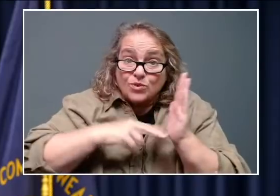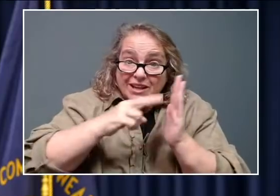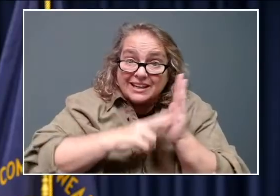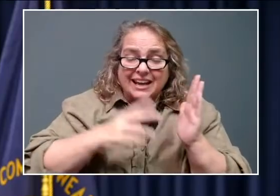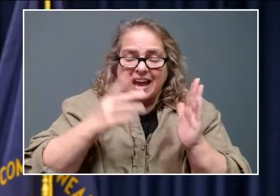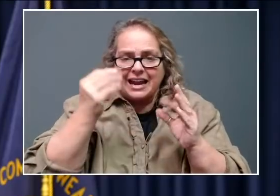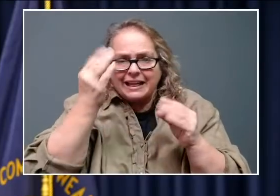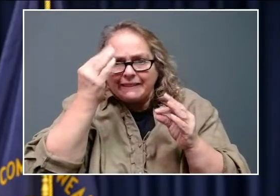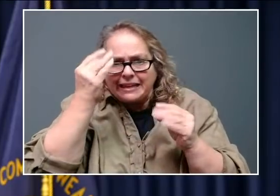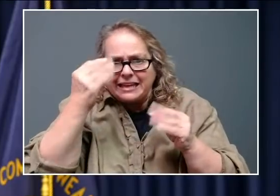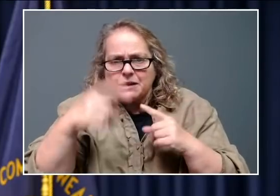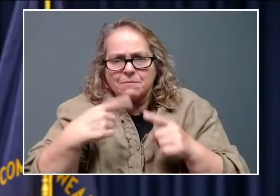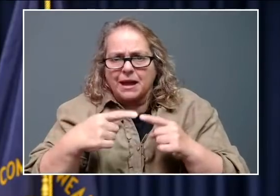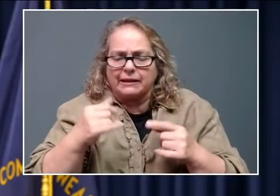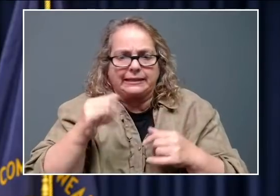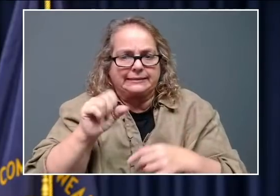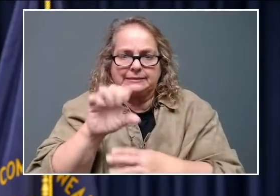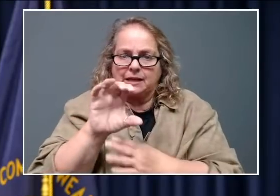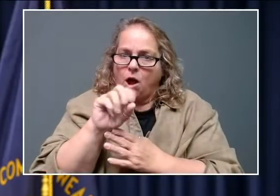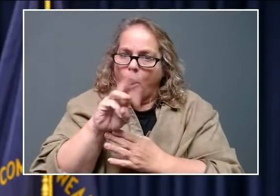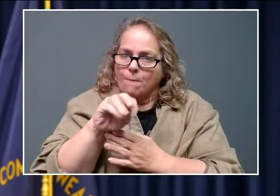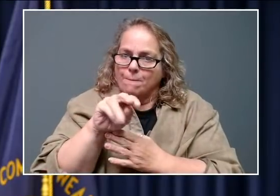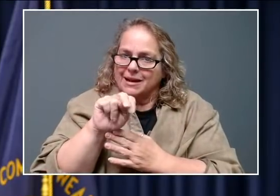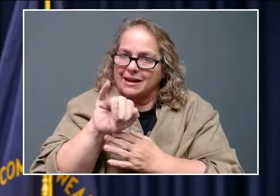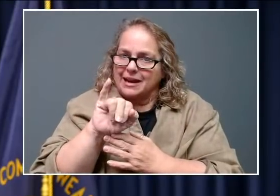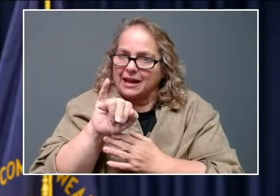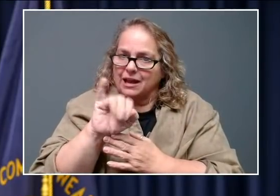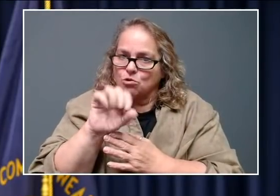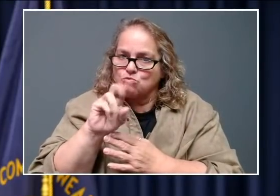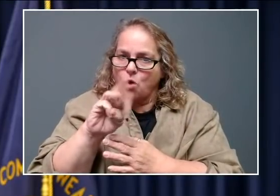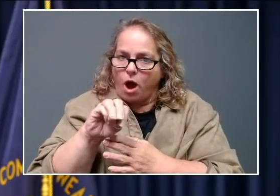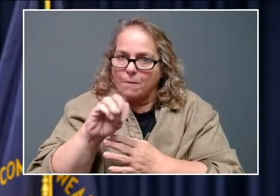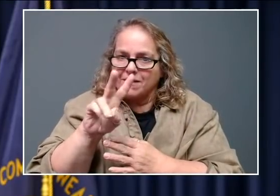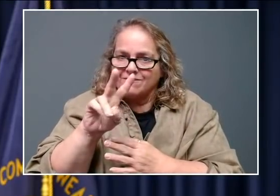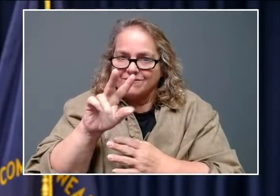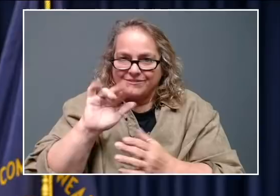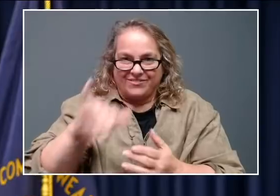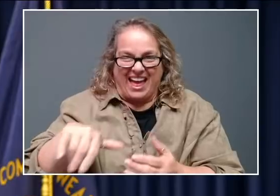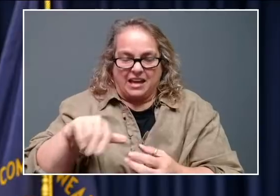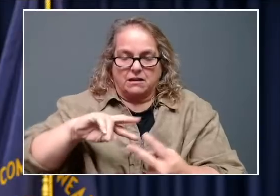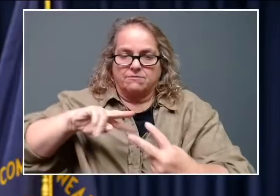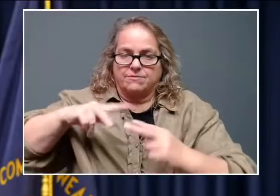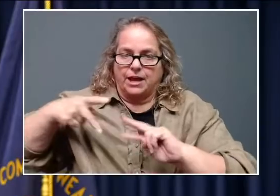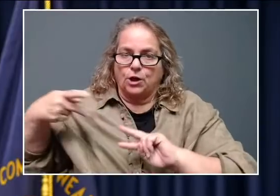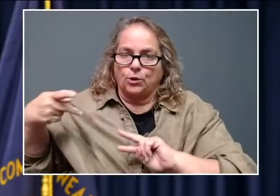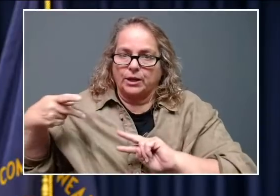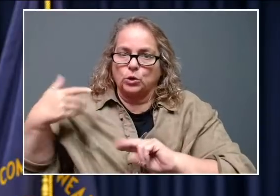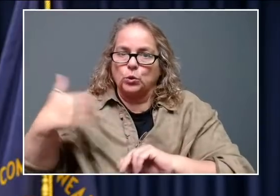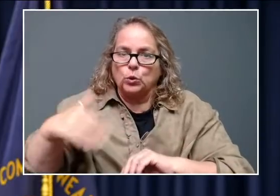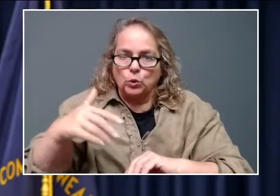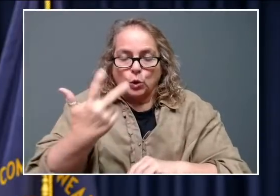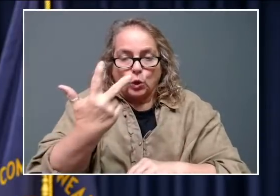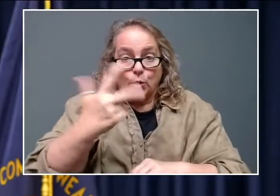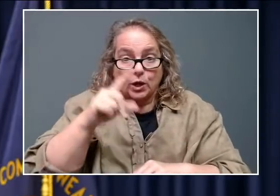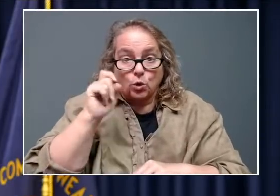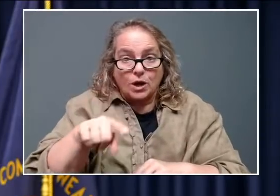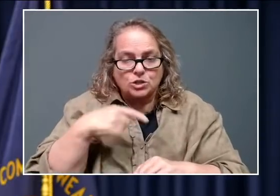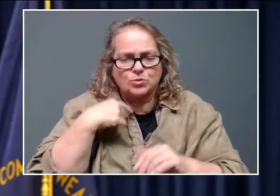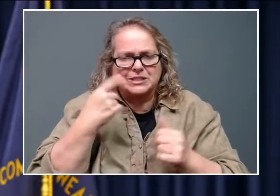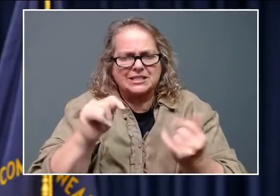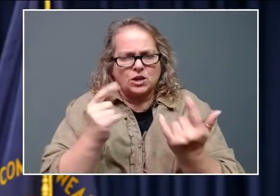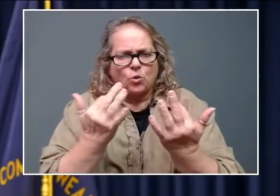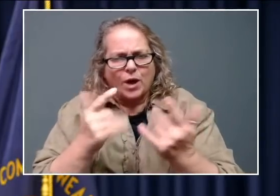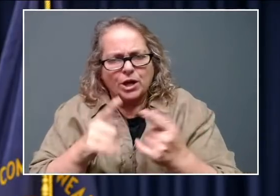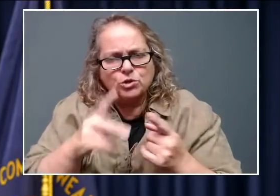the Omicron variant. 3 questions we're still awaiting to determine how serious or concerning